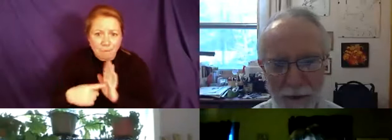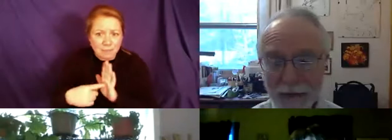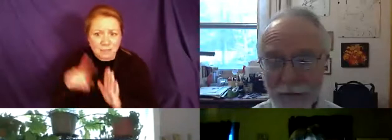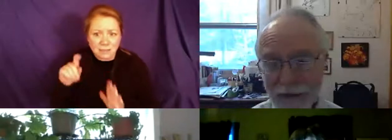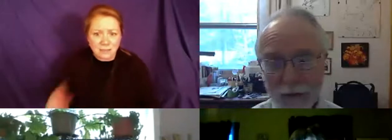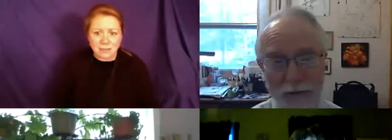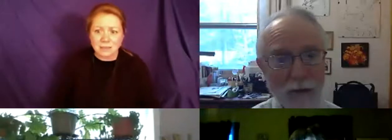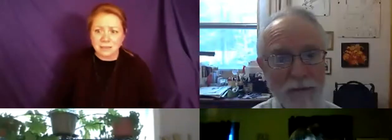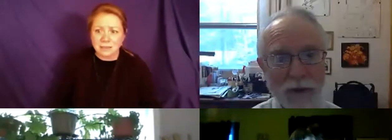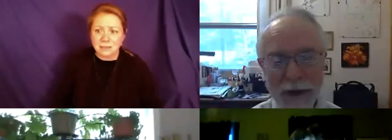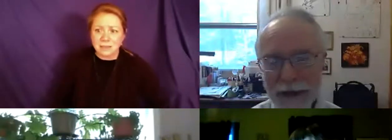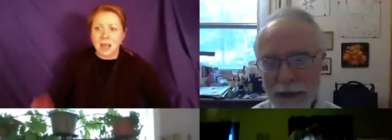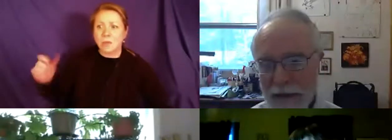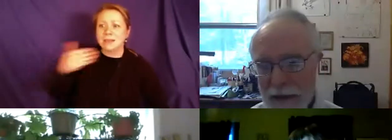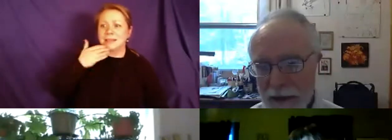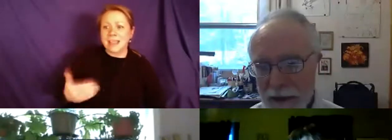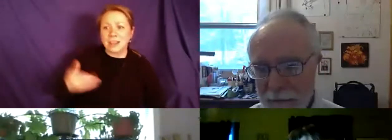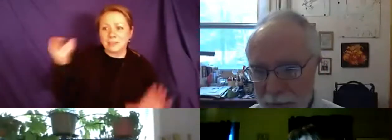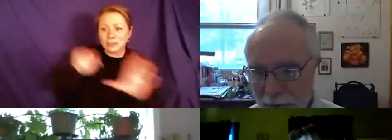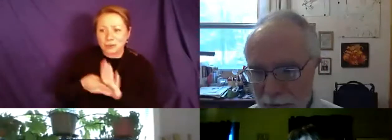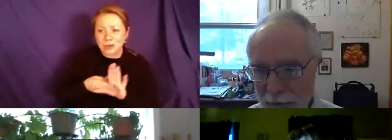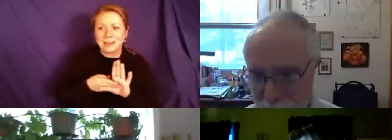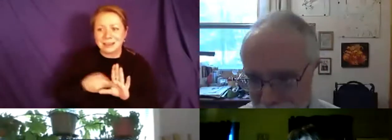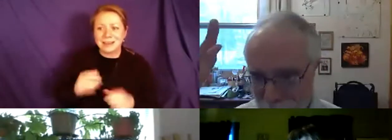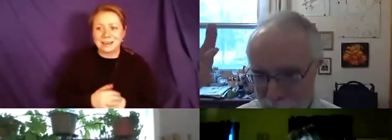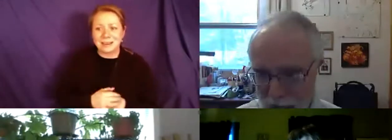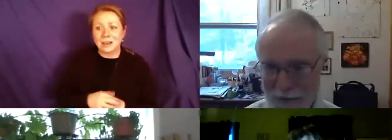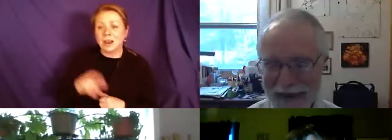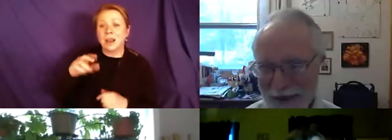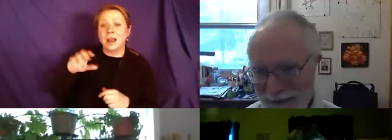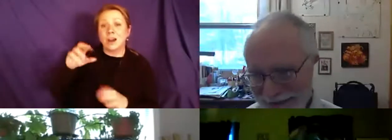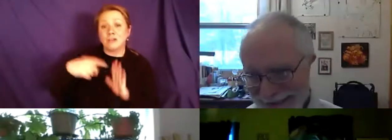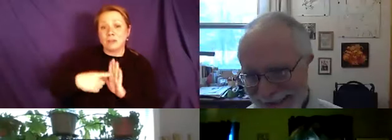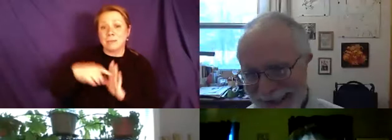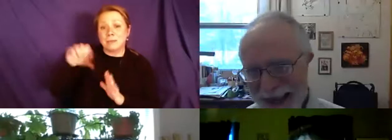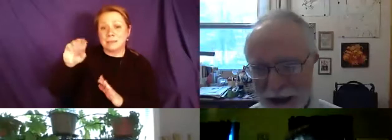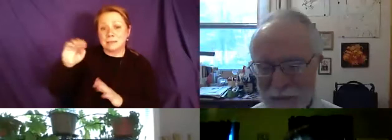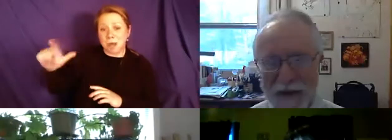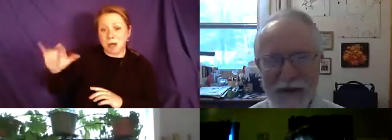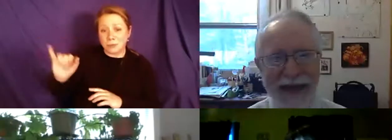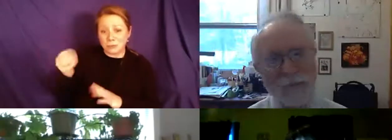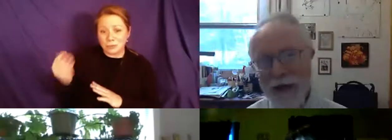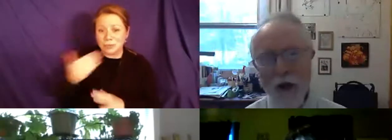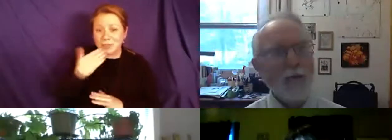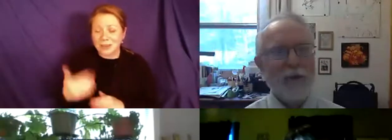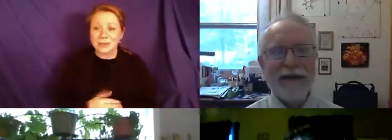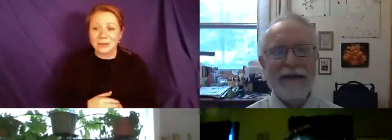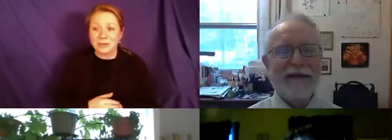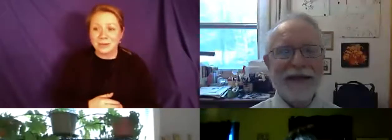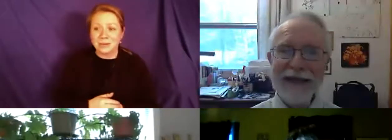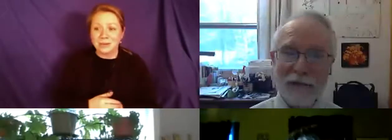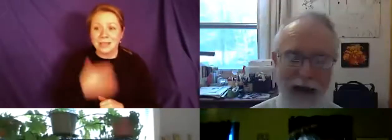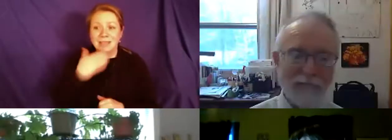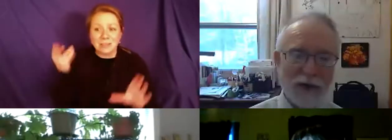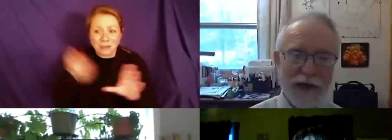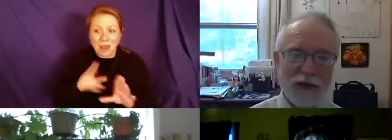And I want to thank you folks for joining us. Representative Small, thank you. And we hope that the